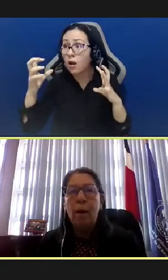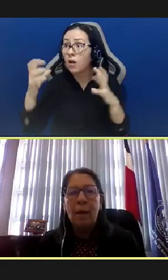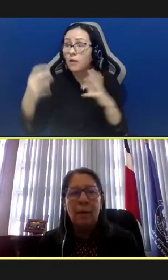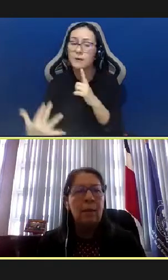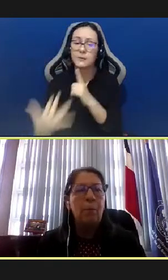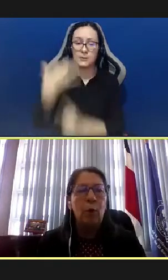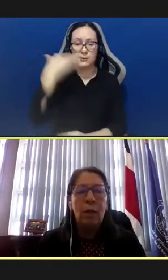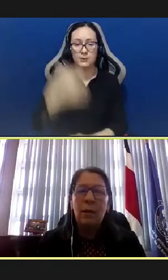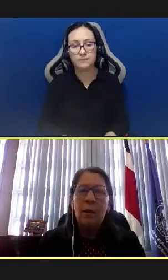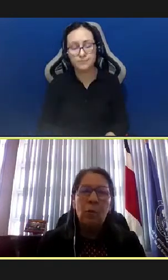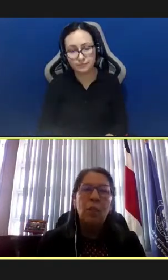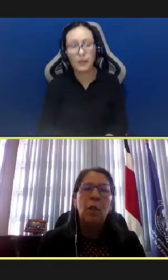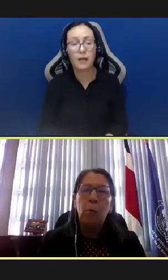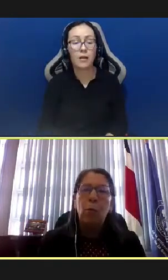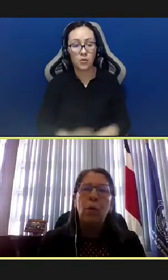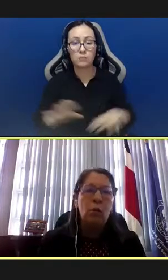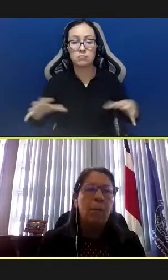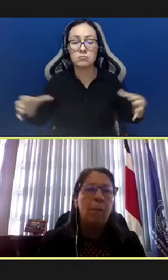backgrounds.